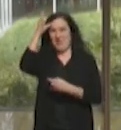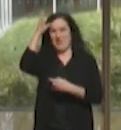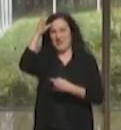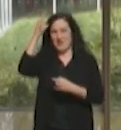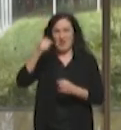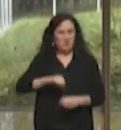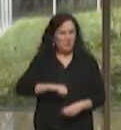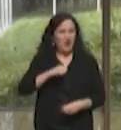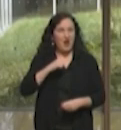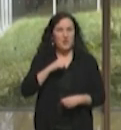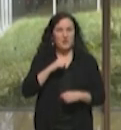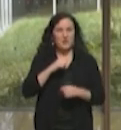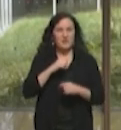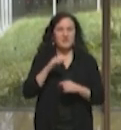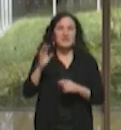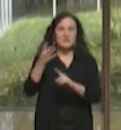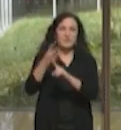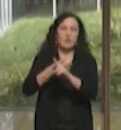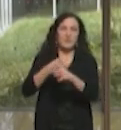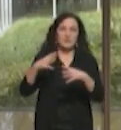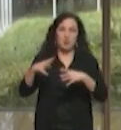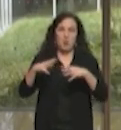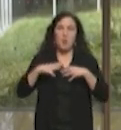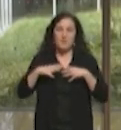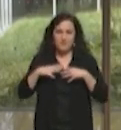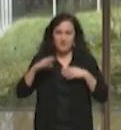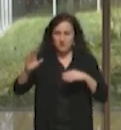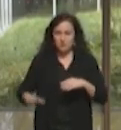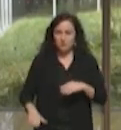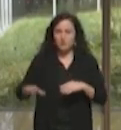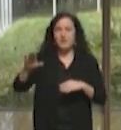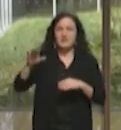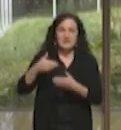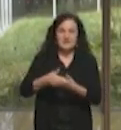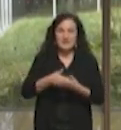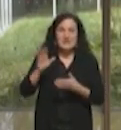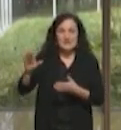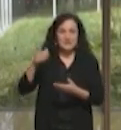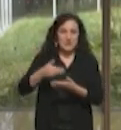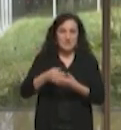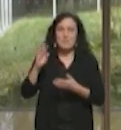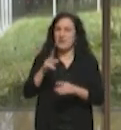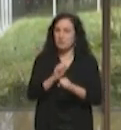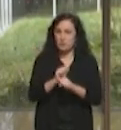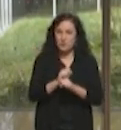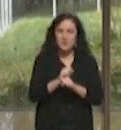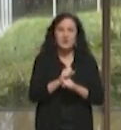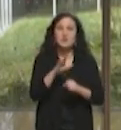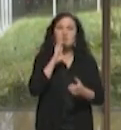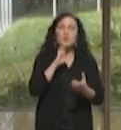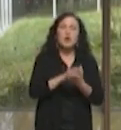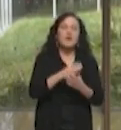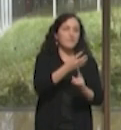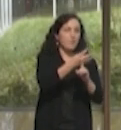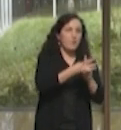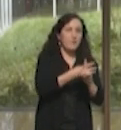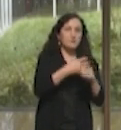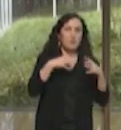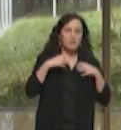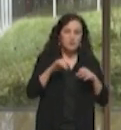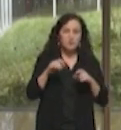the 4 months that he took to raise this infant, back to work now. His wife took 4